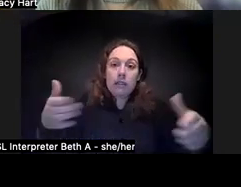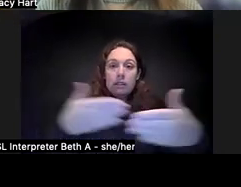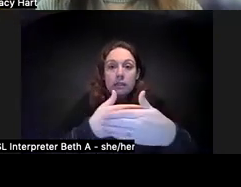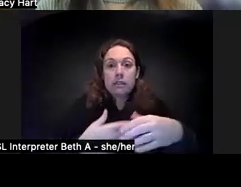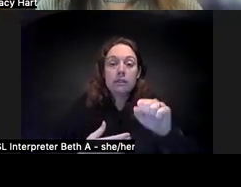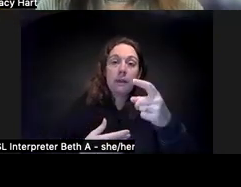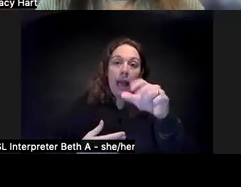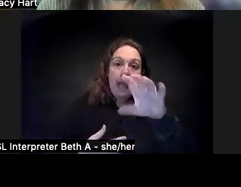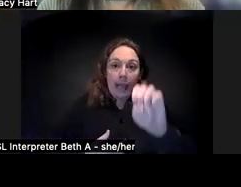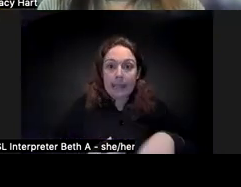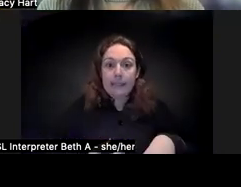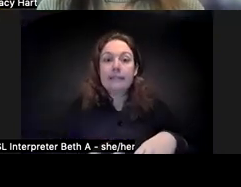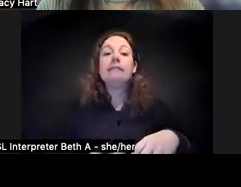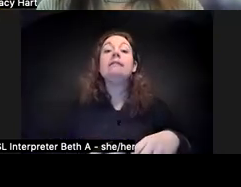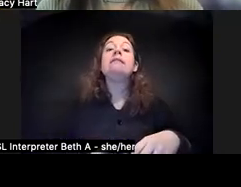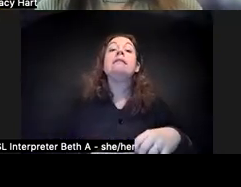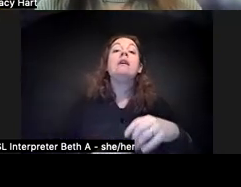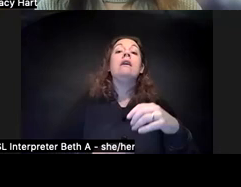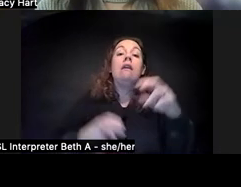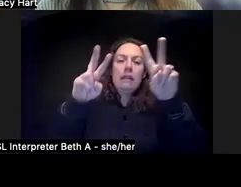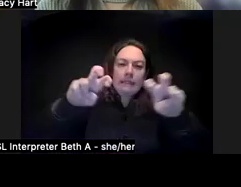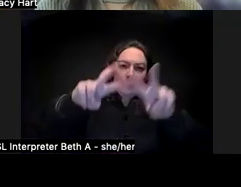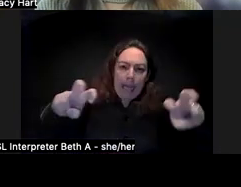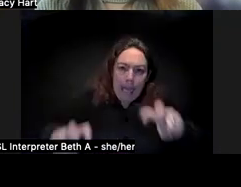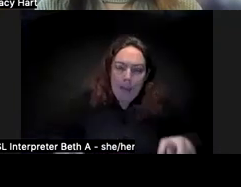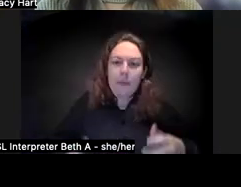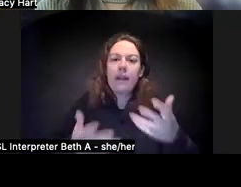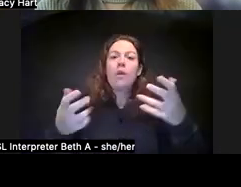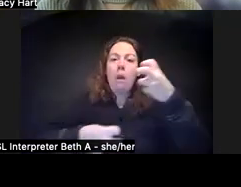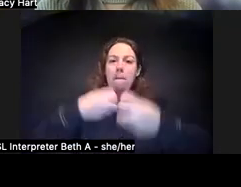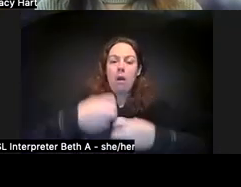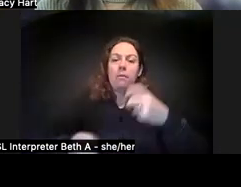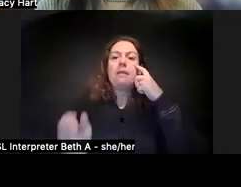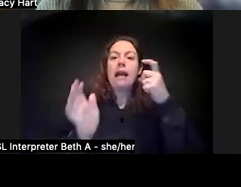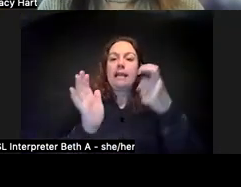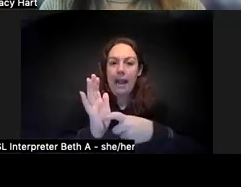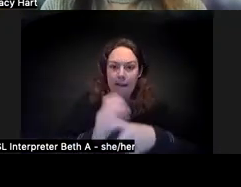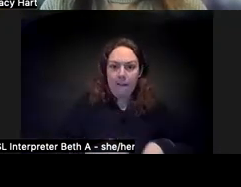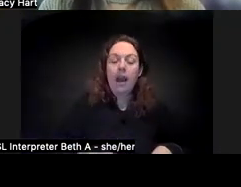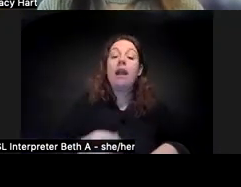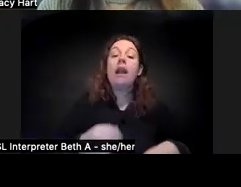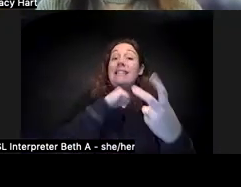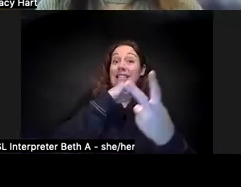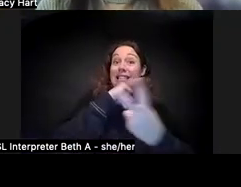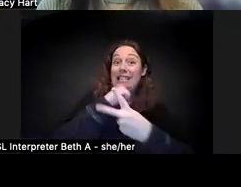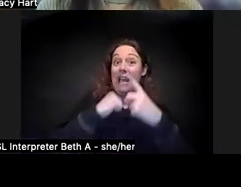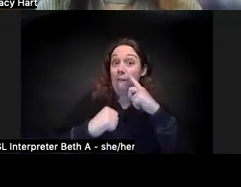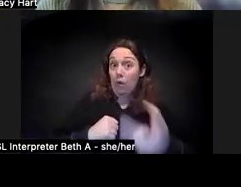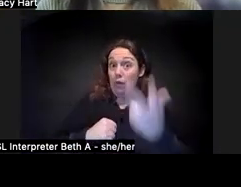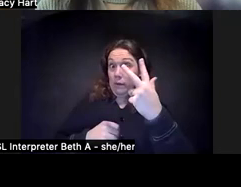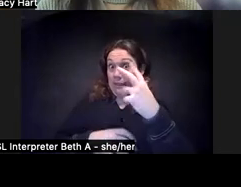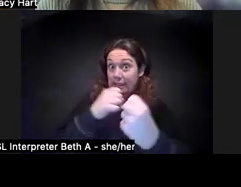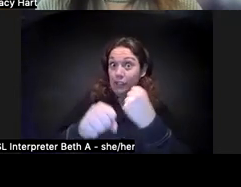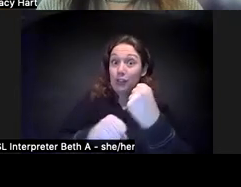For 3 years, use the transition plan as a tool to track an